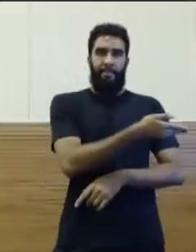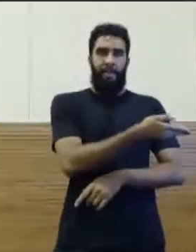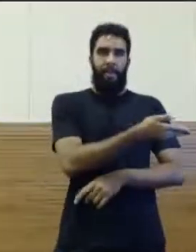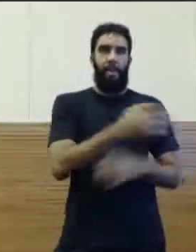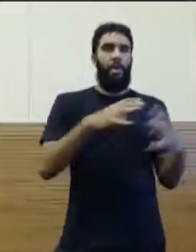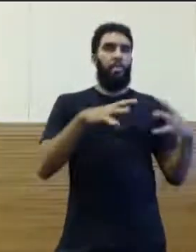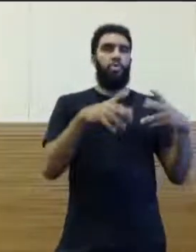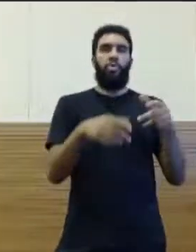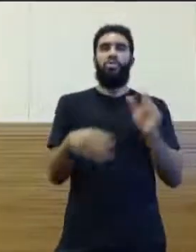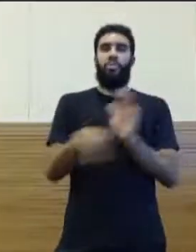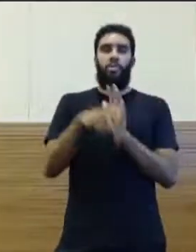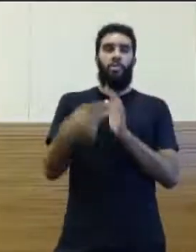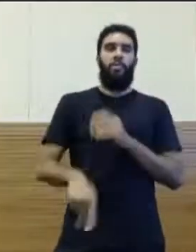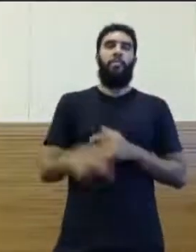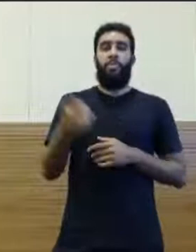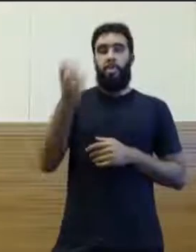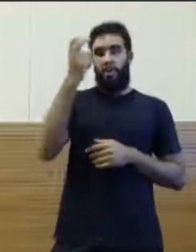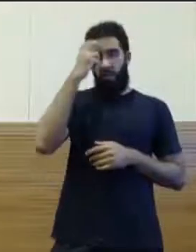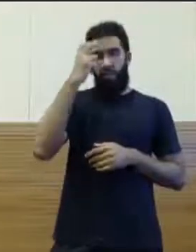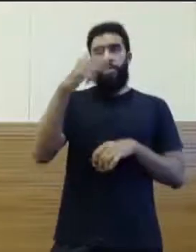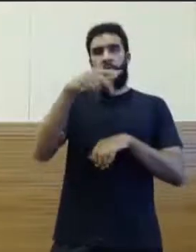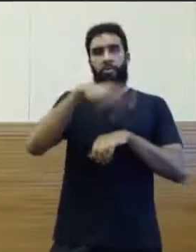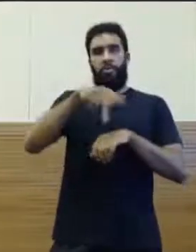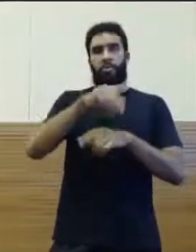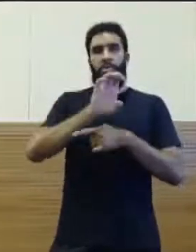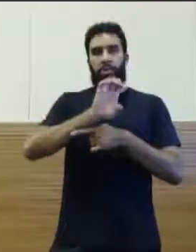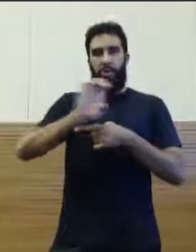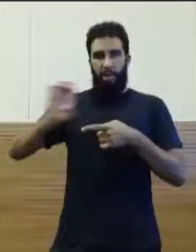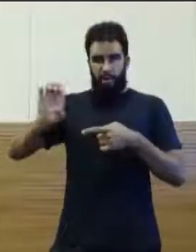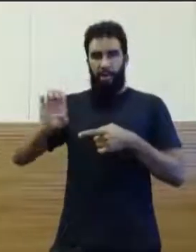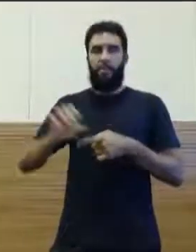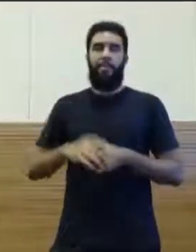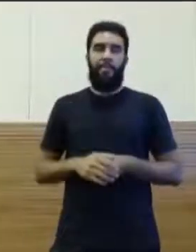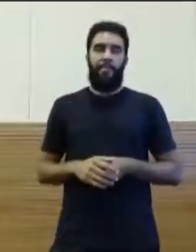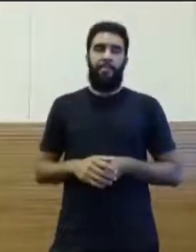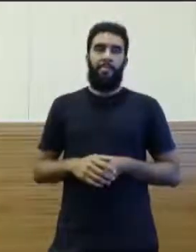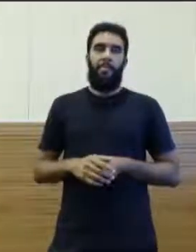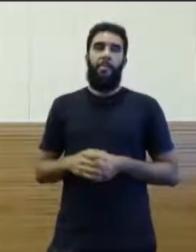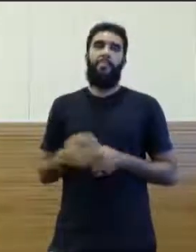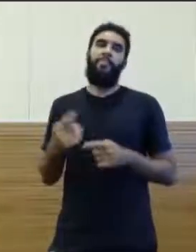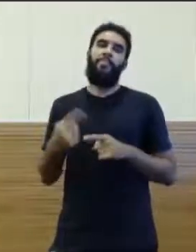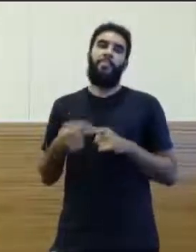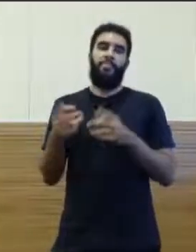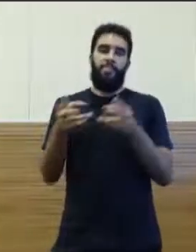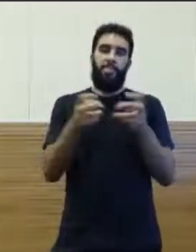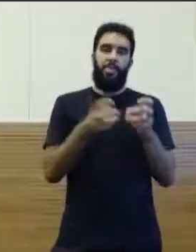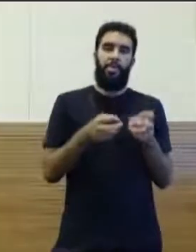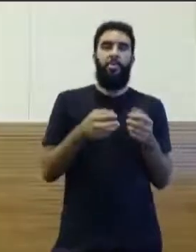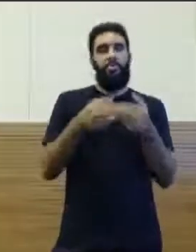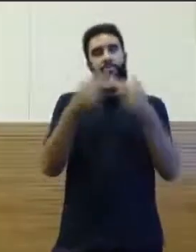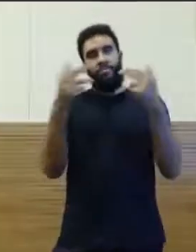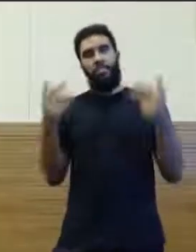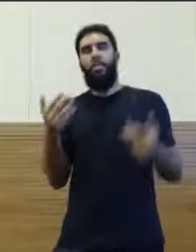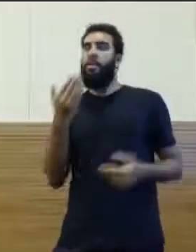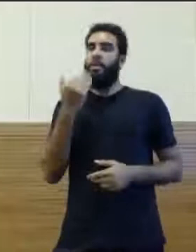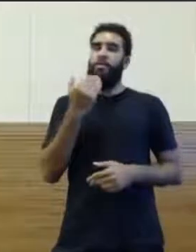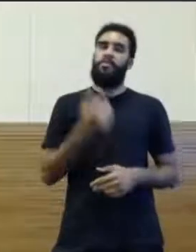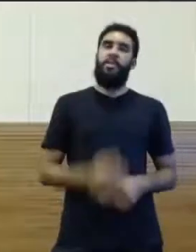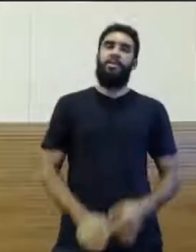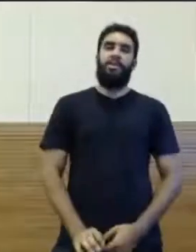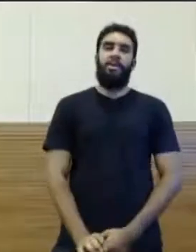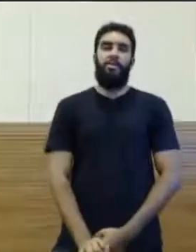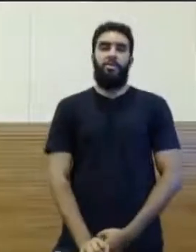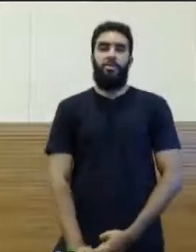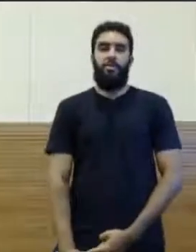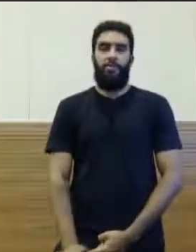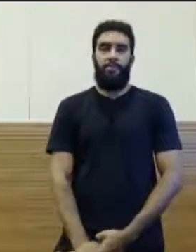these elements are based in the culture of our country and identify the various regions